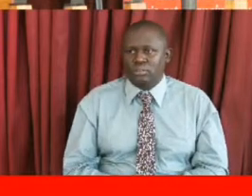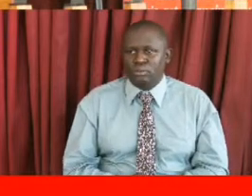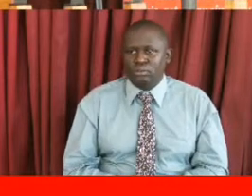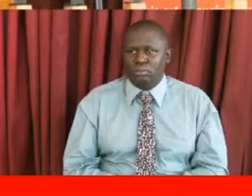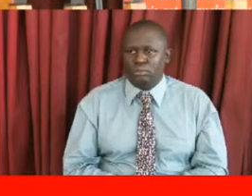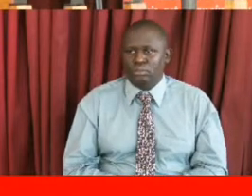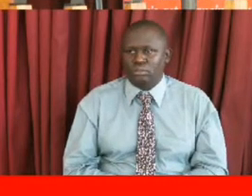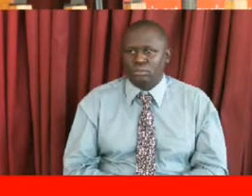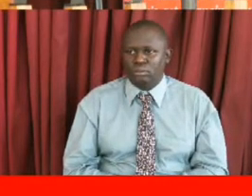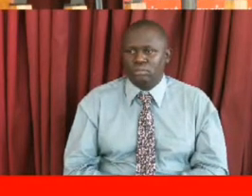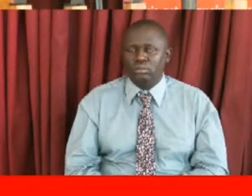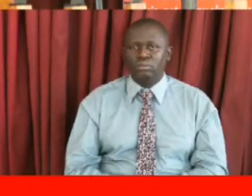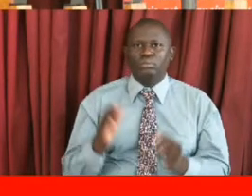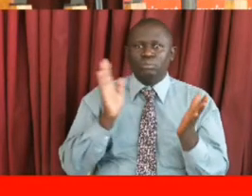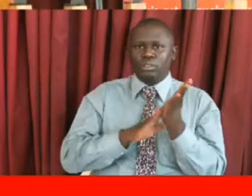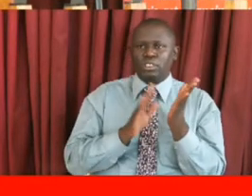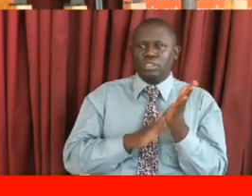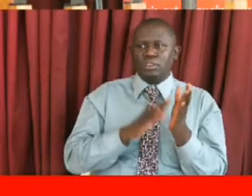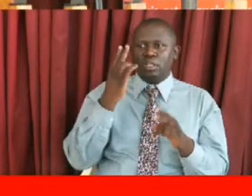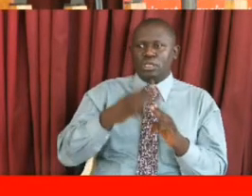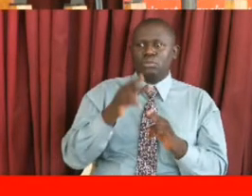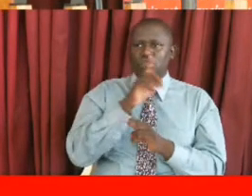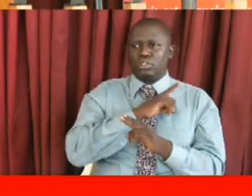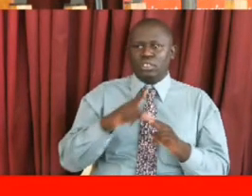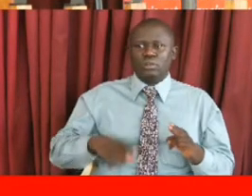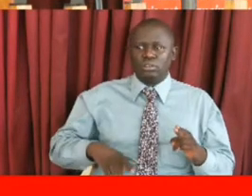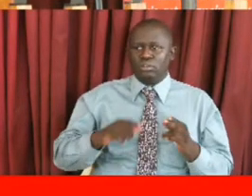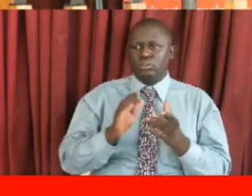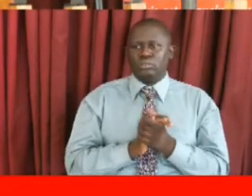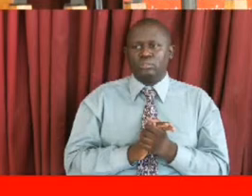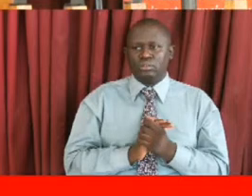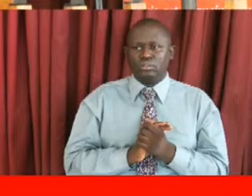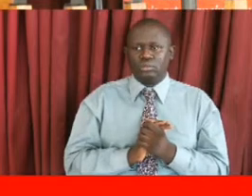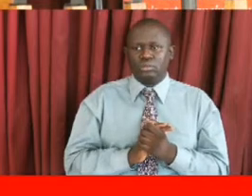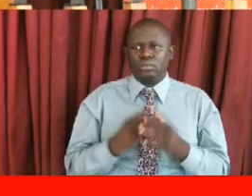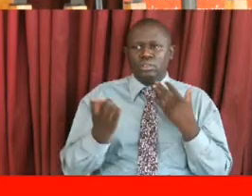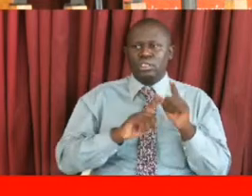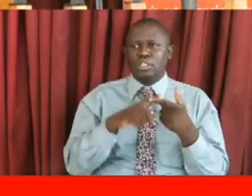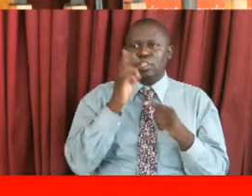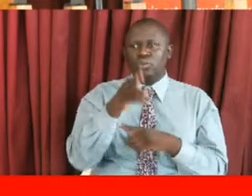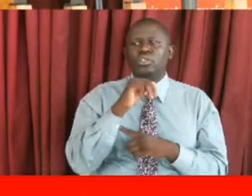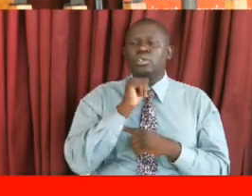world praise the name of the Lord so it will not have designated